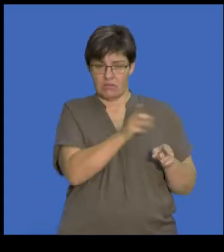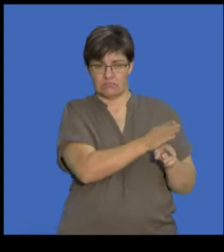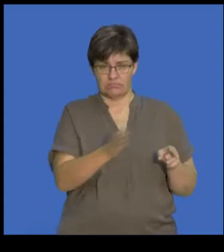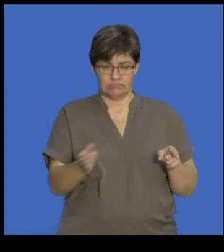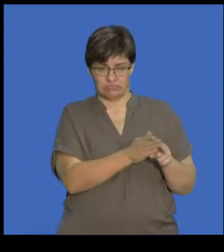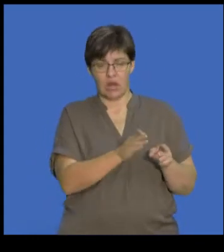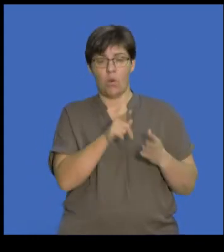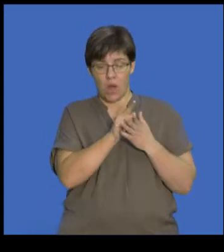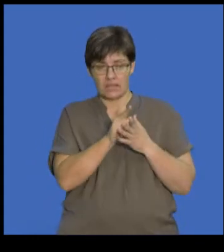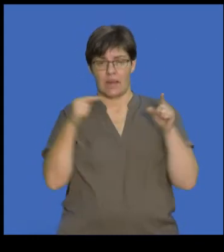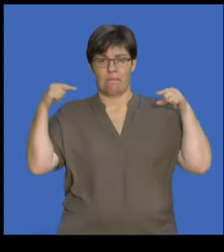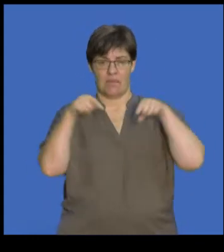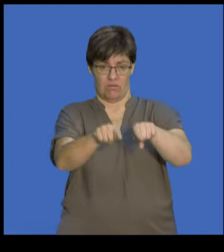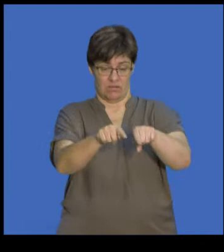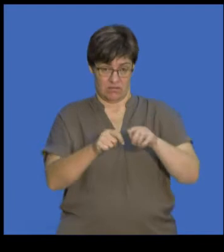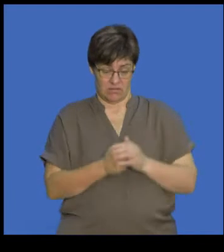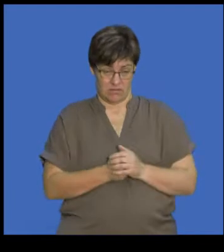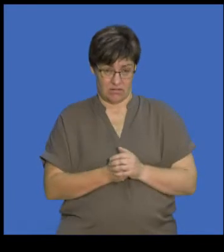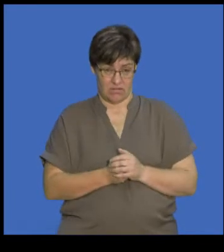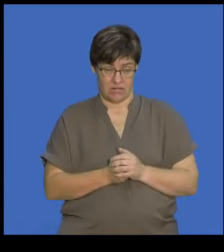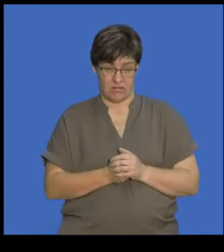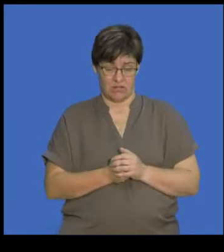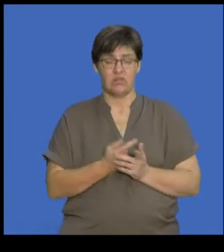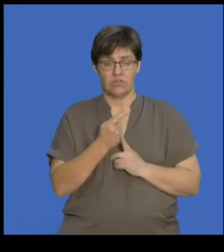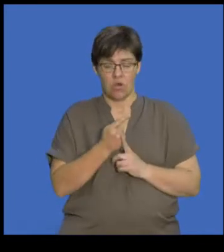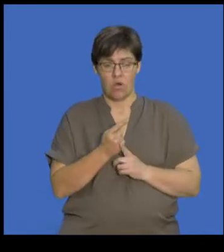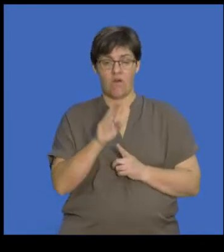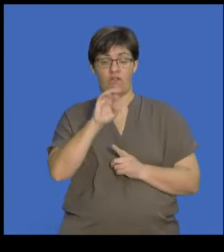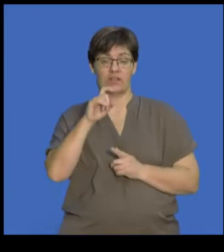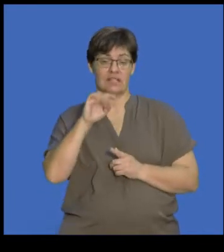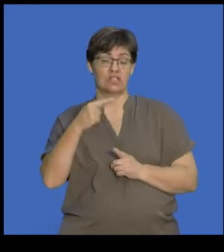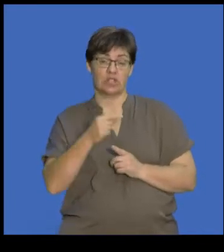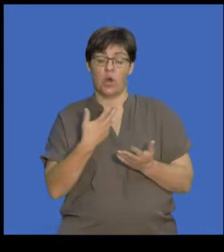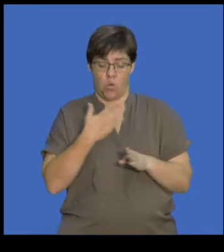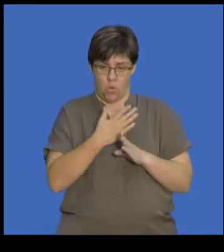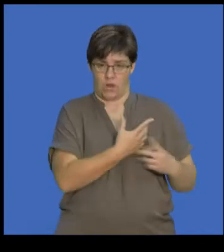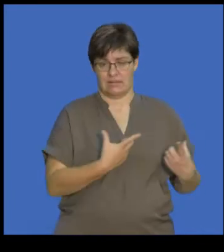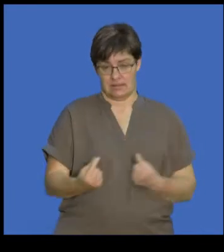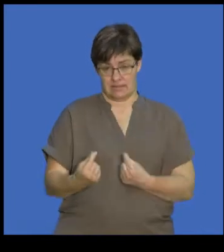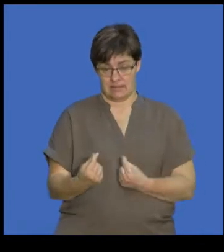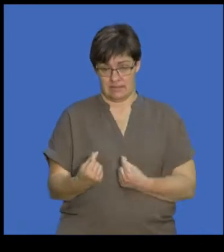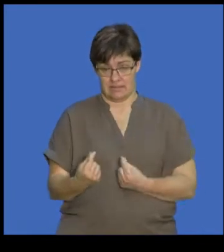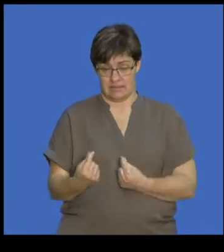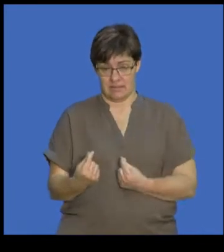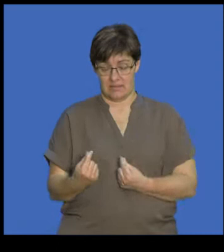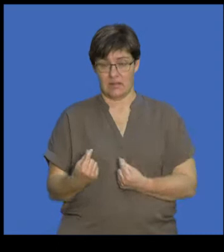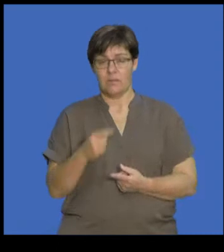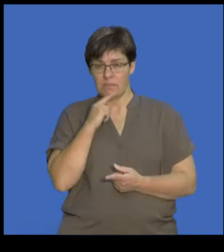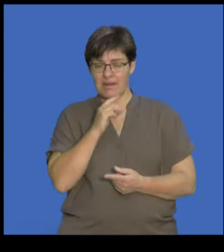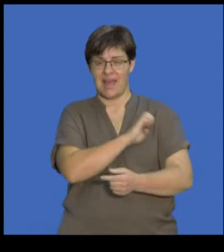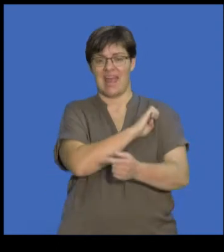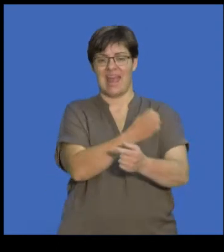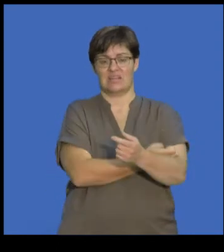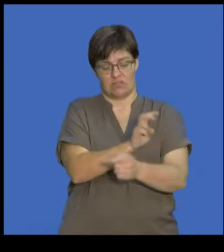what it exactly means. So if we're saying that voltage is the work done, so when we talk about work done, we talk about